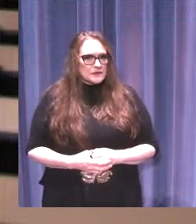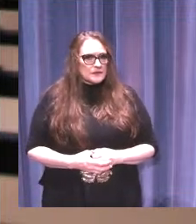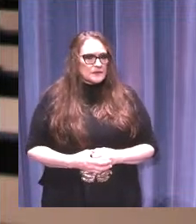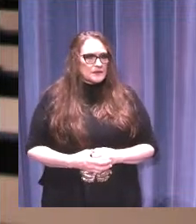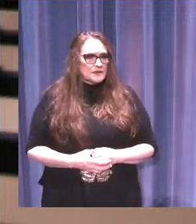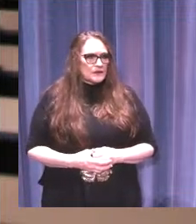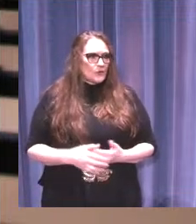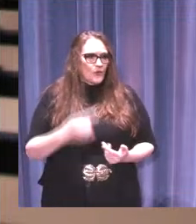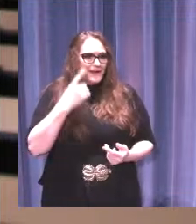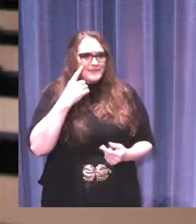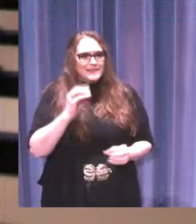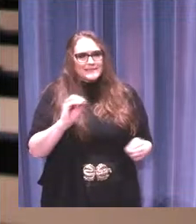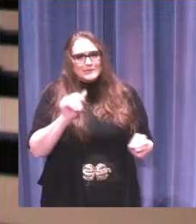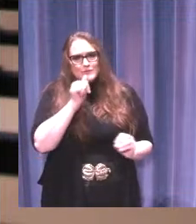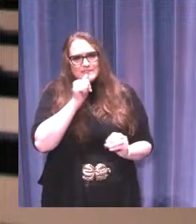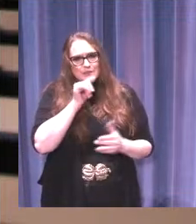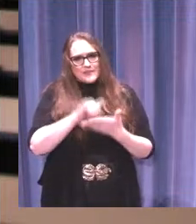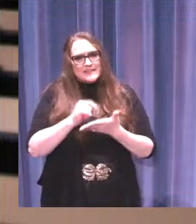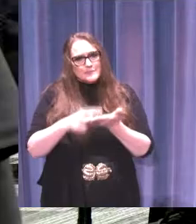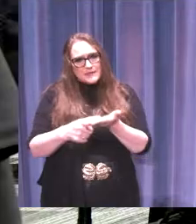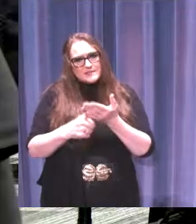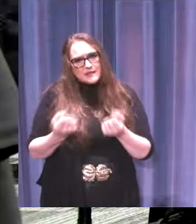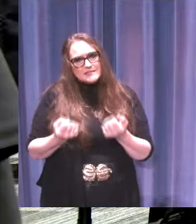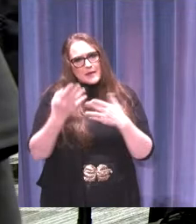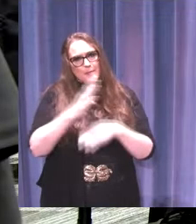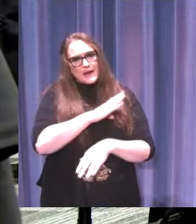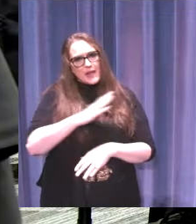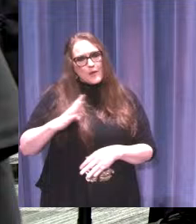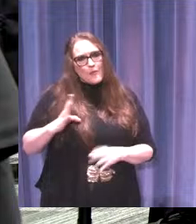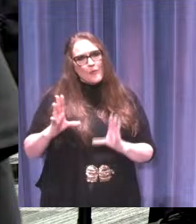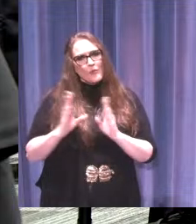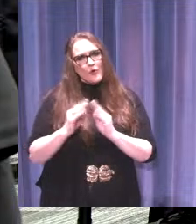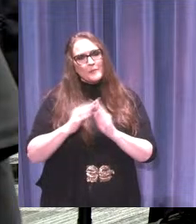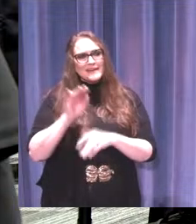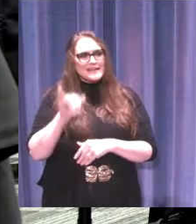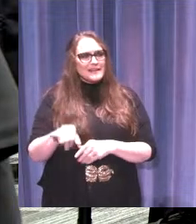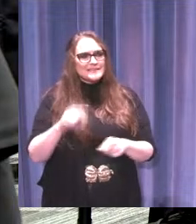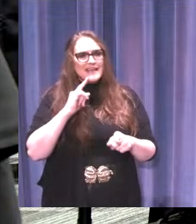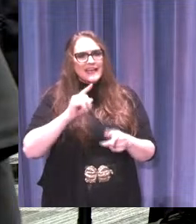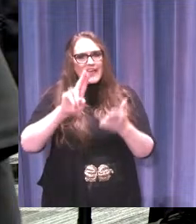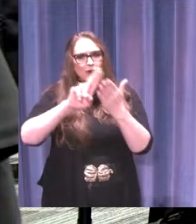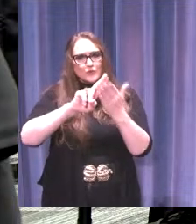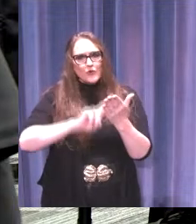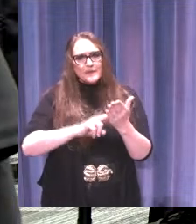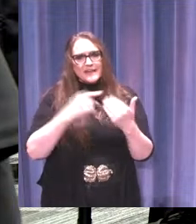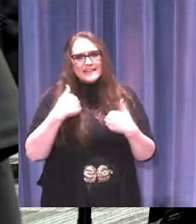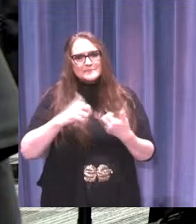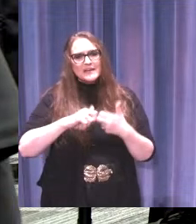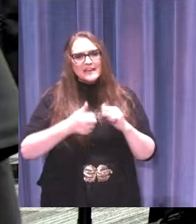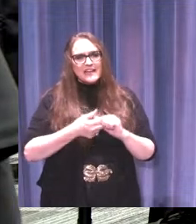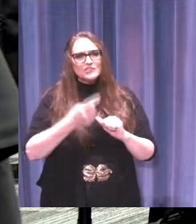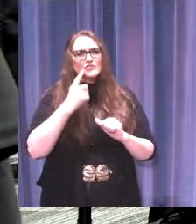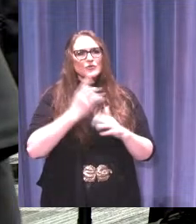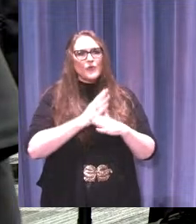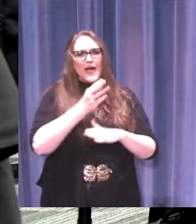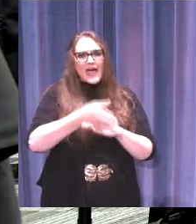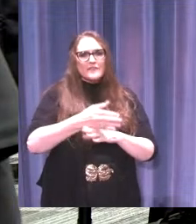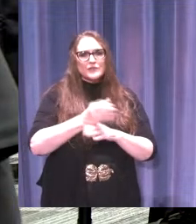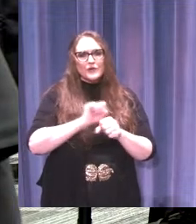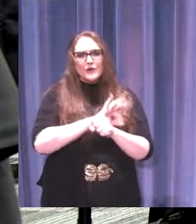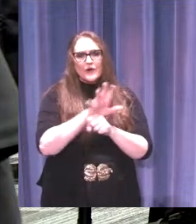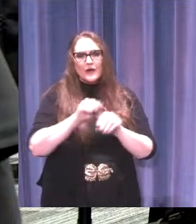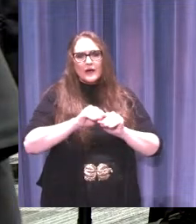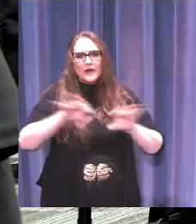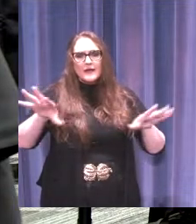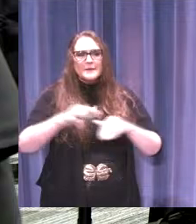Well, I think it's no secret, it's been discussed at many board meetings that enrollment has been an issue, post-pandemic enrollment,